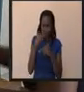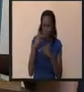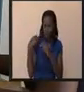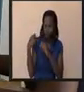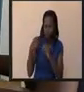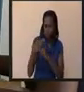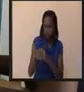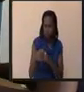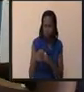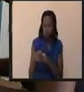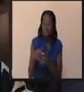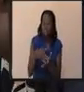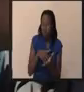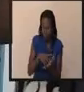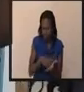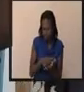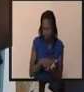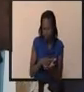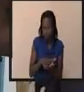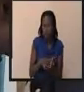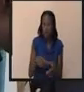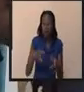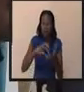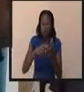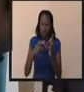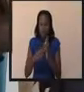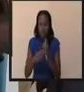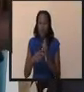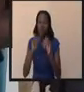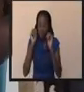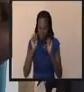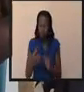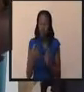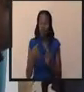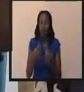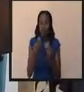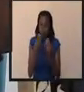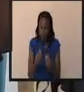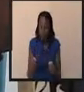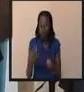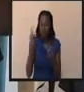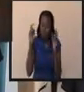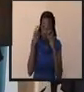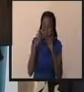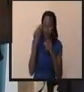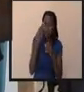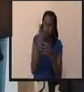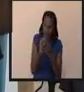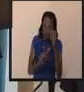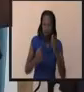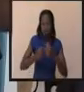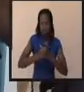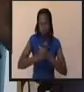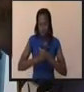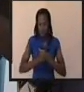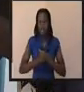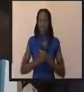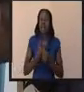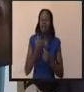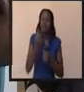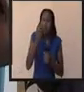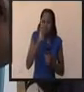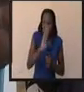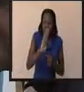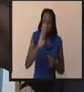it's a recessive gene, okay? And you can only have an albino child if both of you or both parents pass the